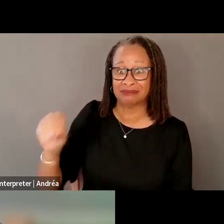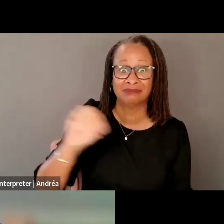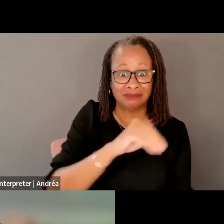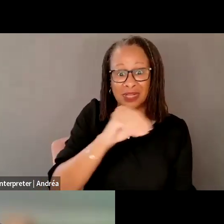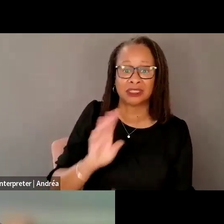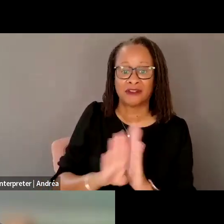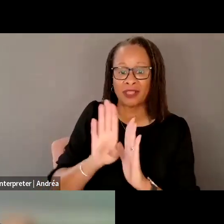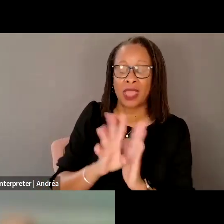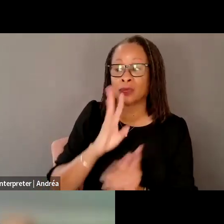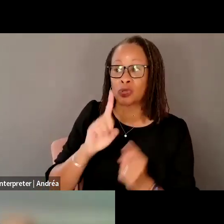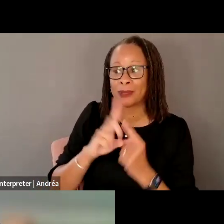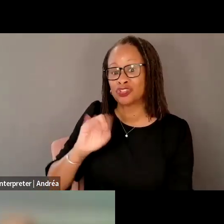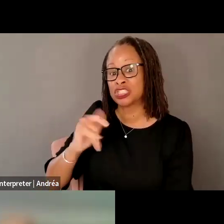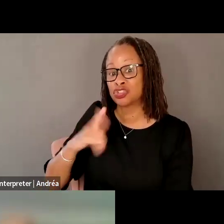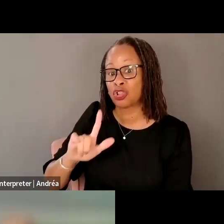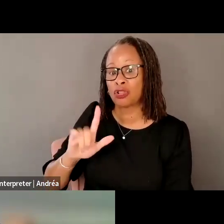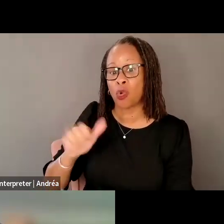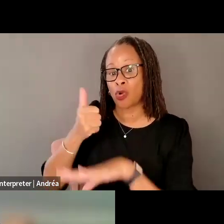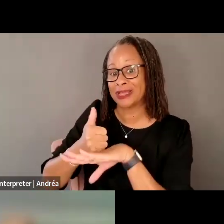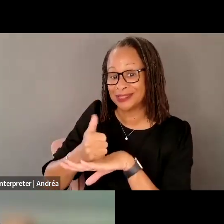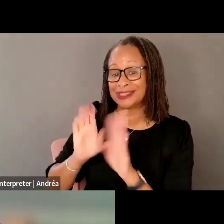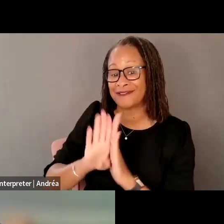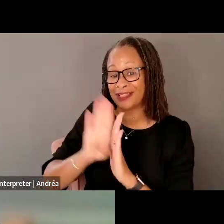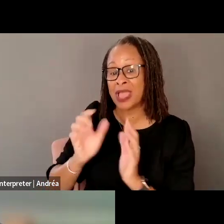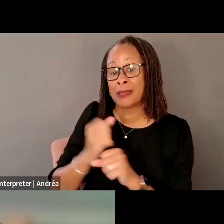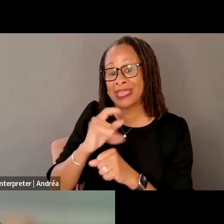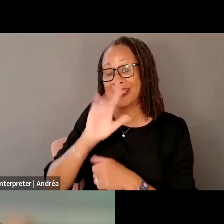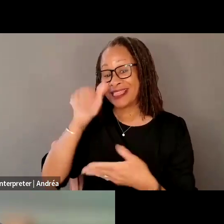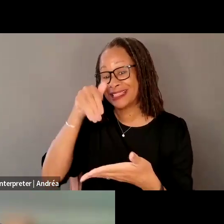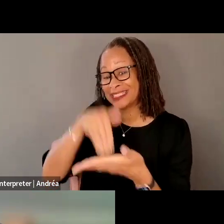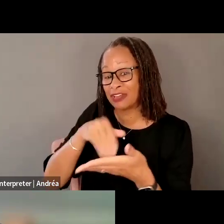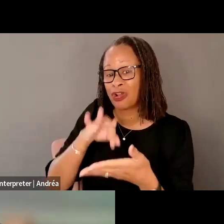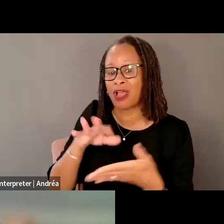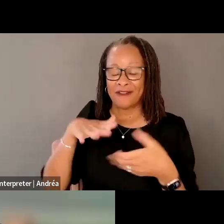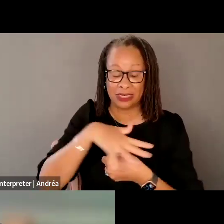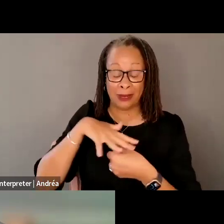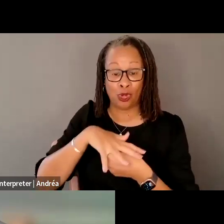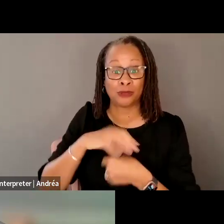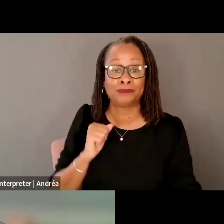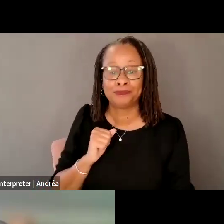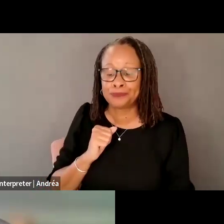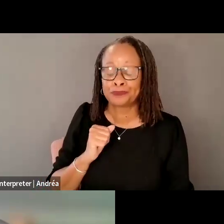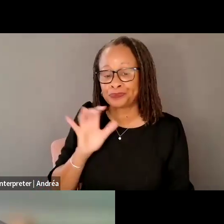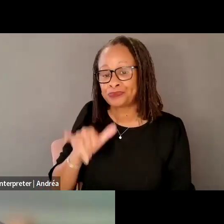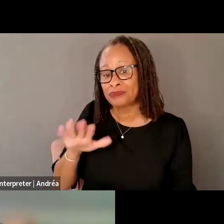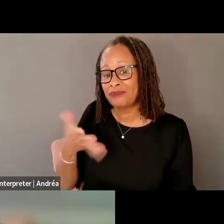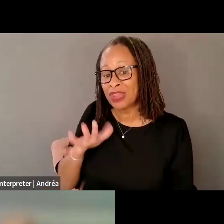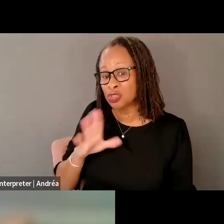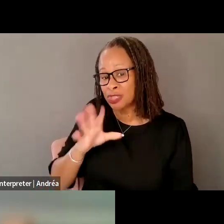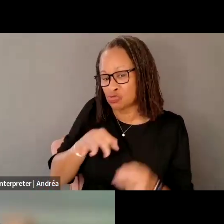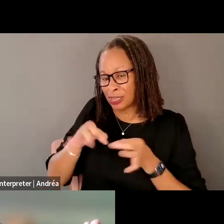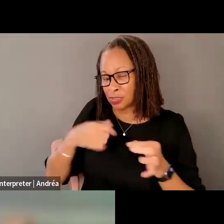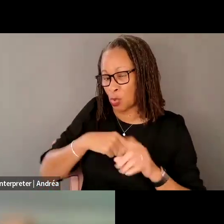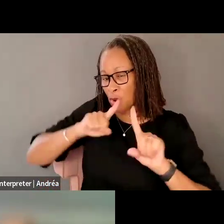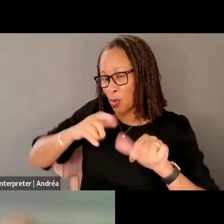about digital-oriented development and making it the center of a neighborhood center. So that's sort of the direction we're